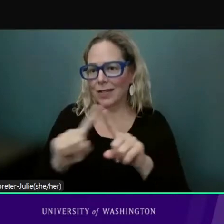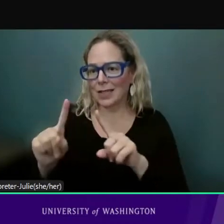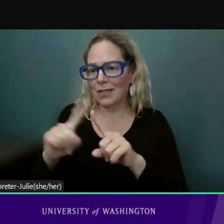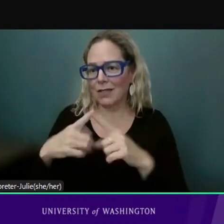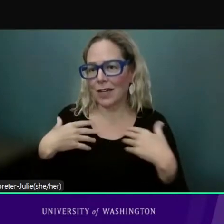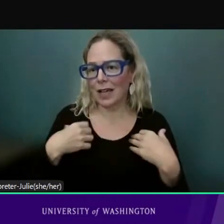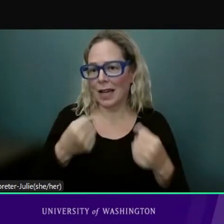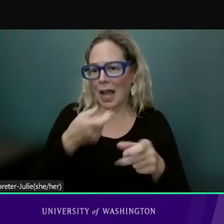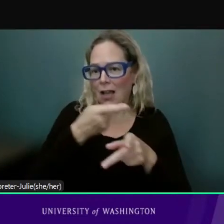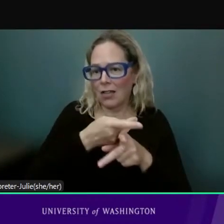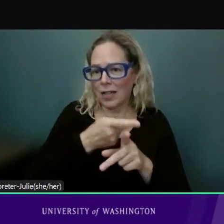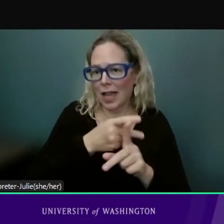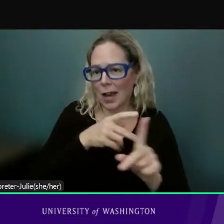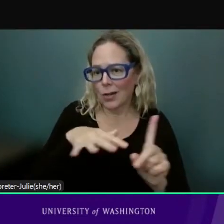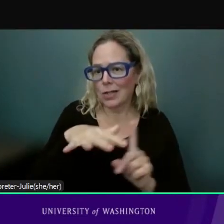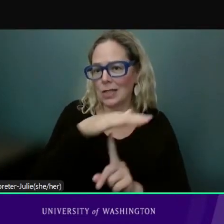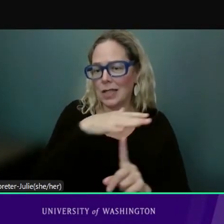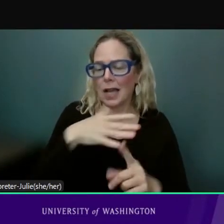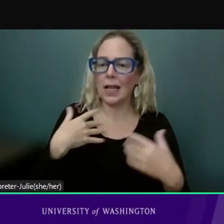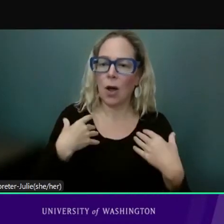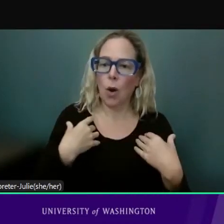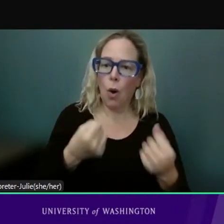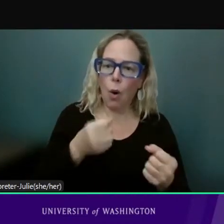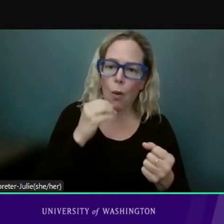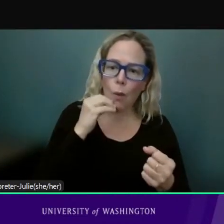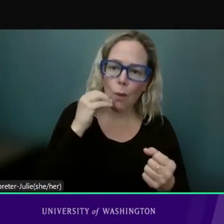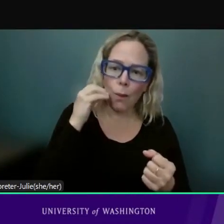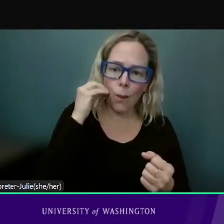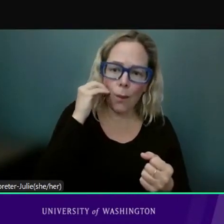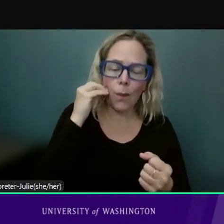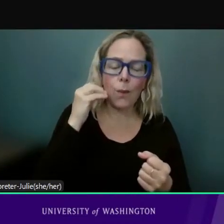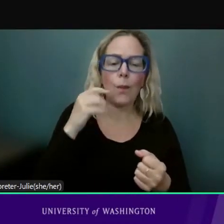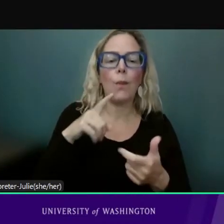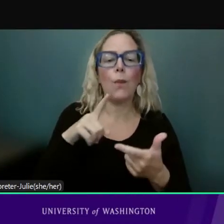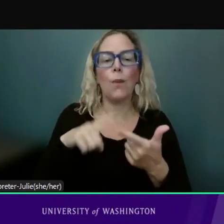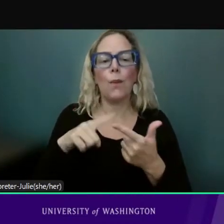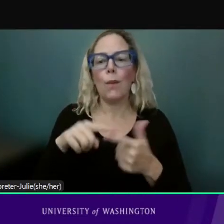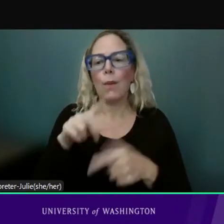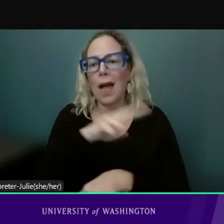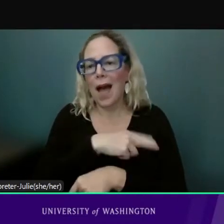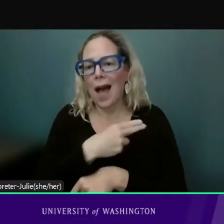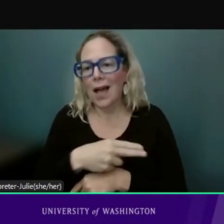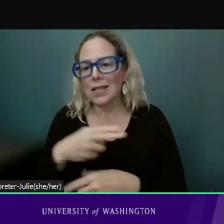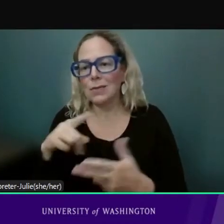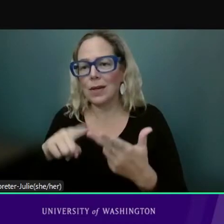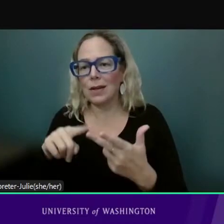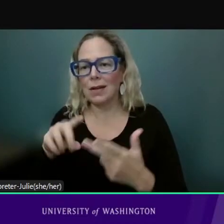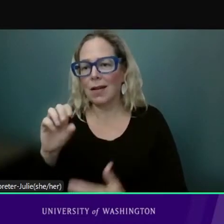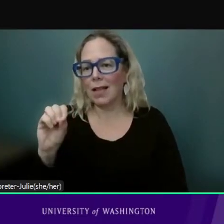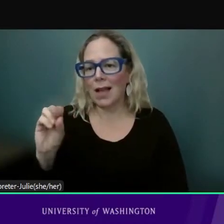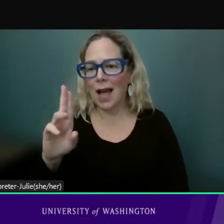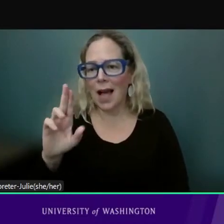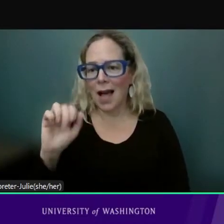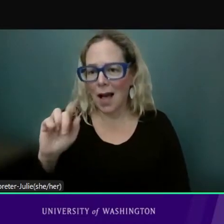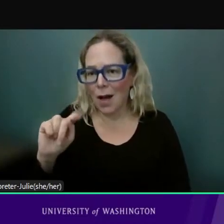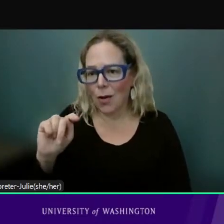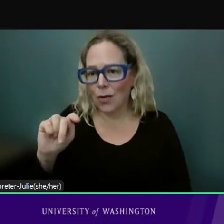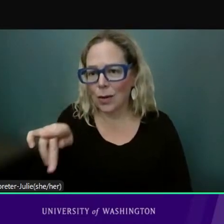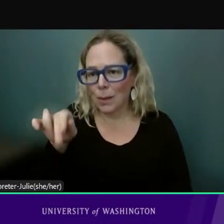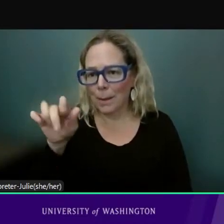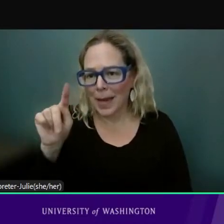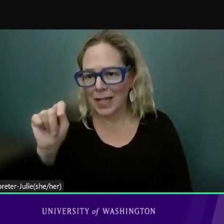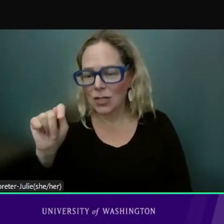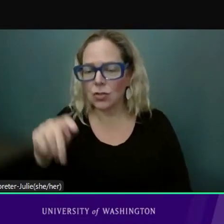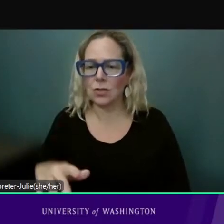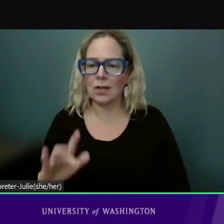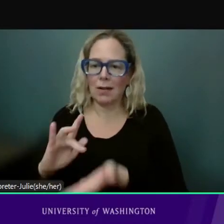health, residential, so some long-term care settings, outpatient hospitals, and then medical offices